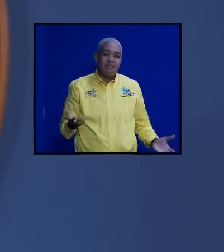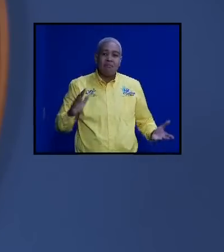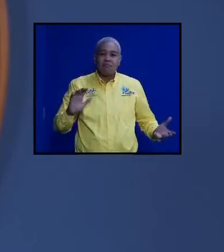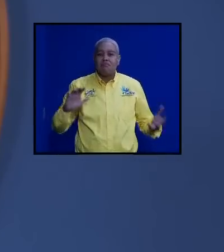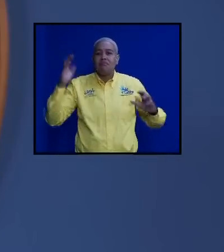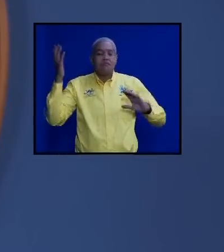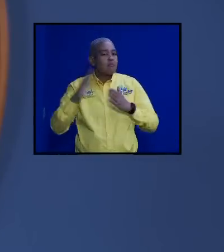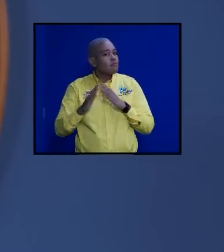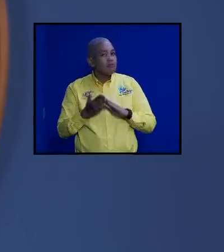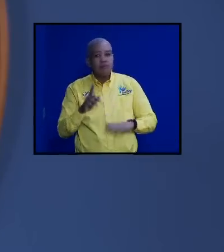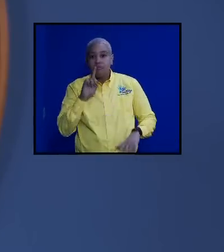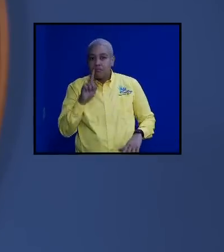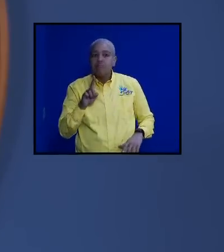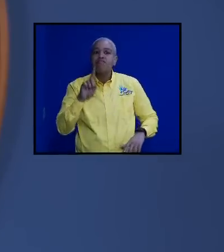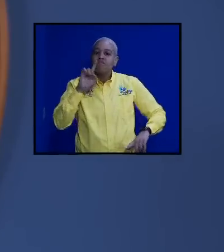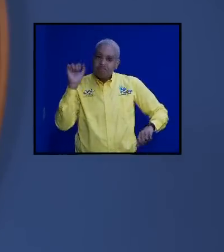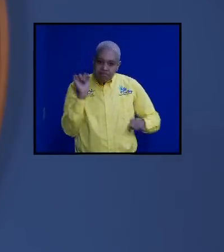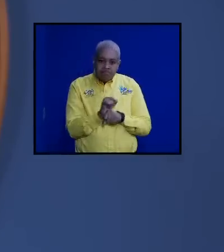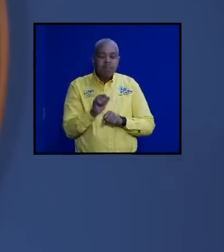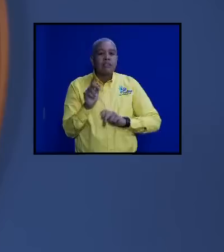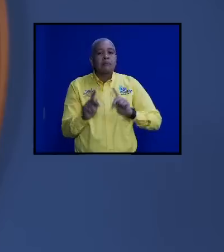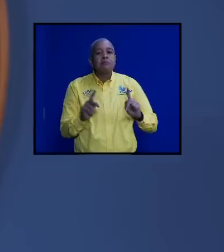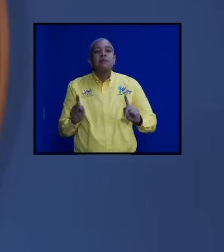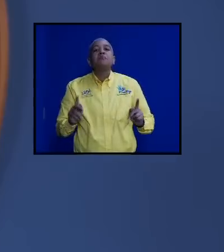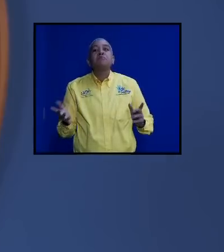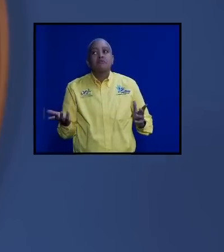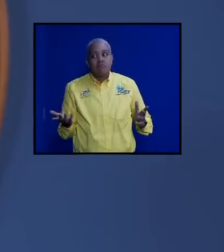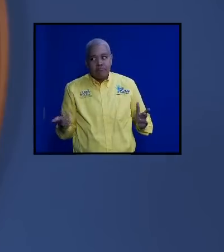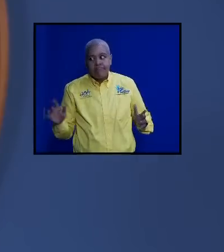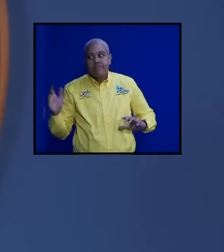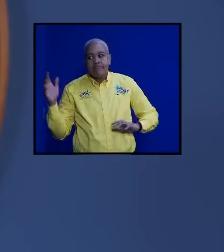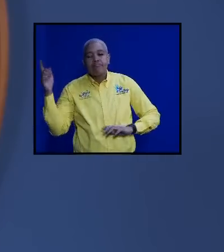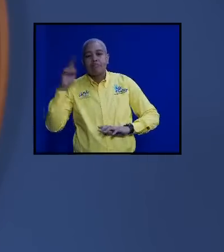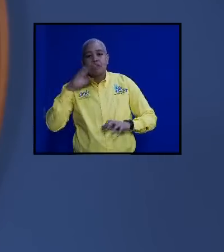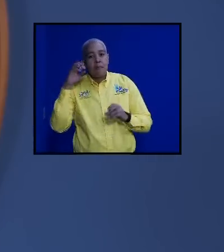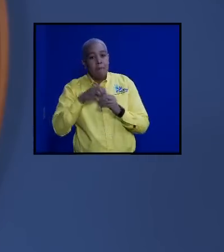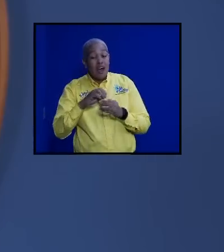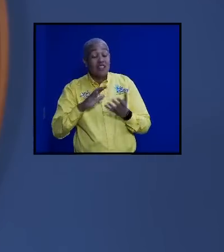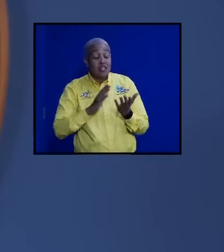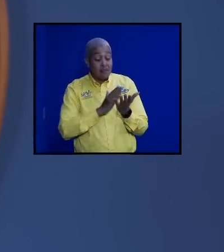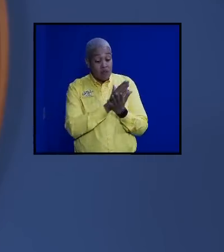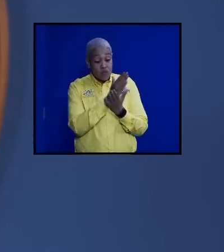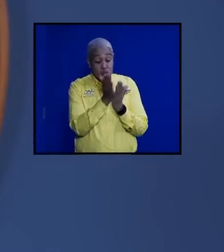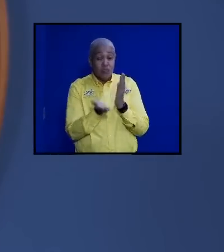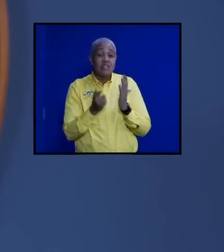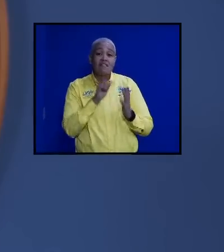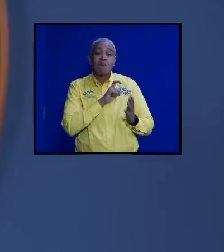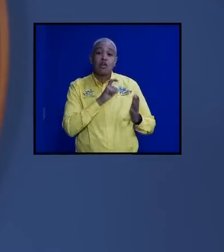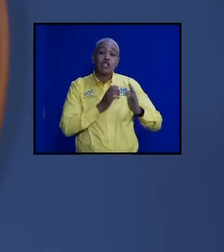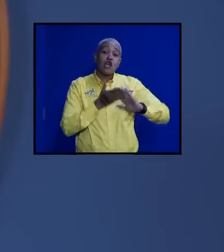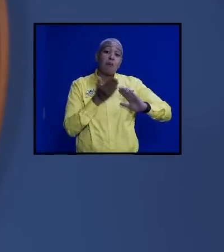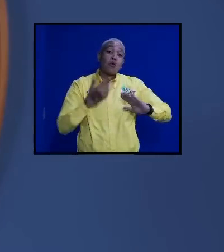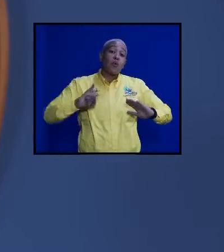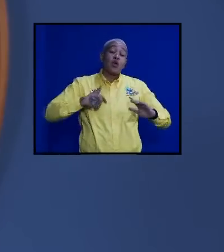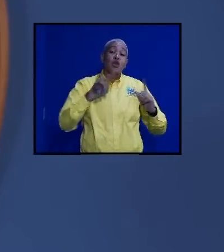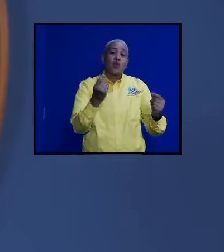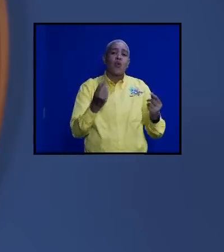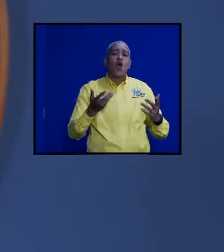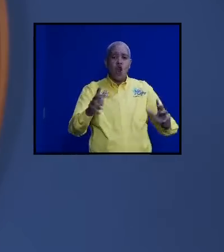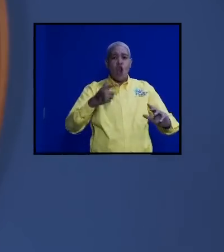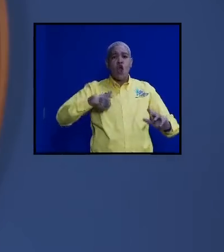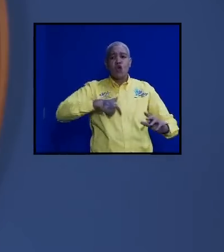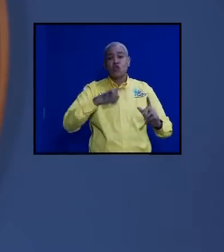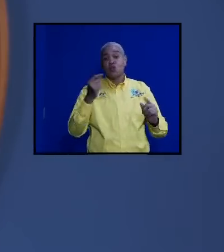disrupt it. No, it's part of a suite of policing operations that we do. It allows us to do all of our